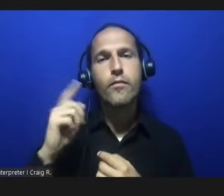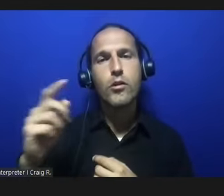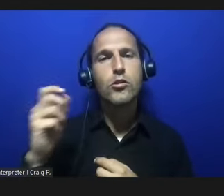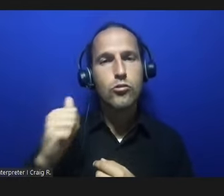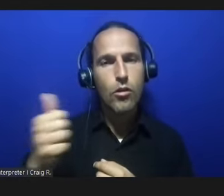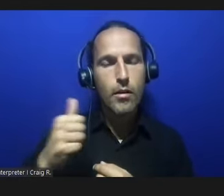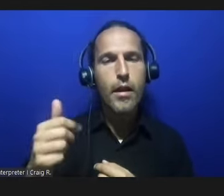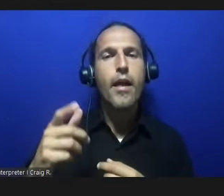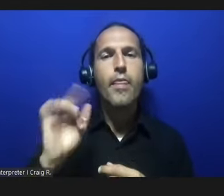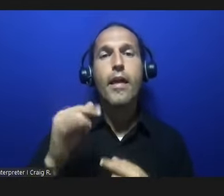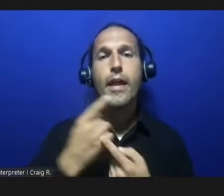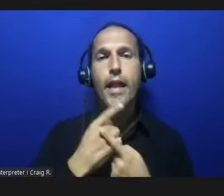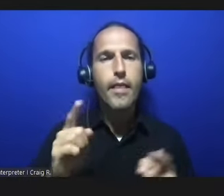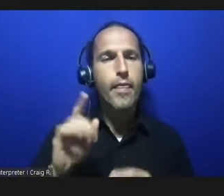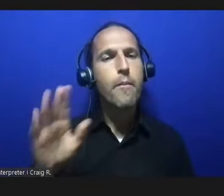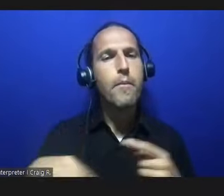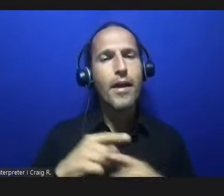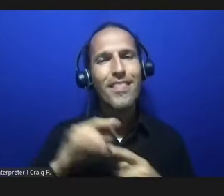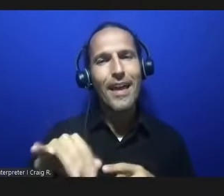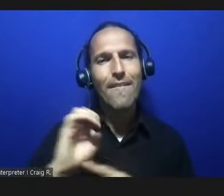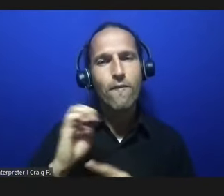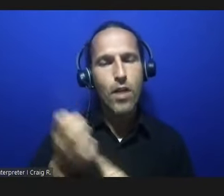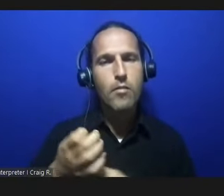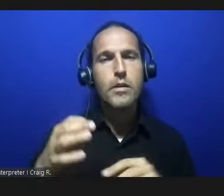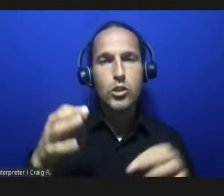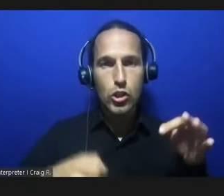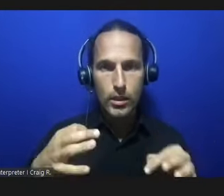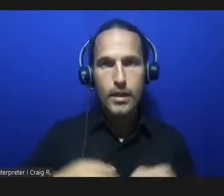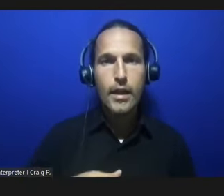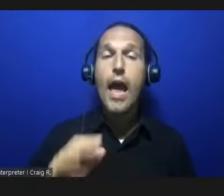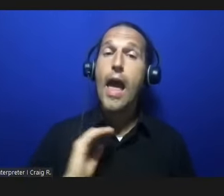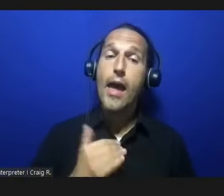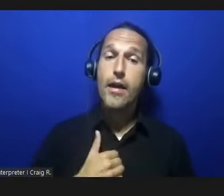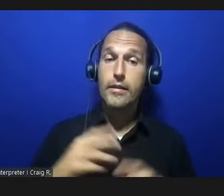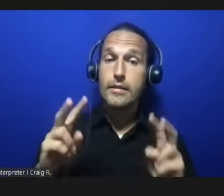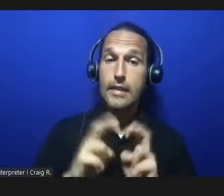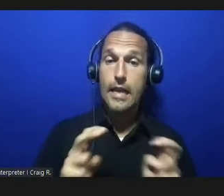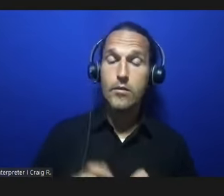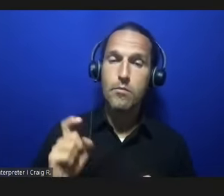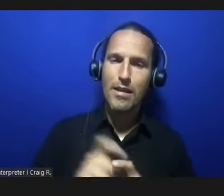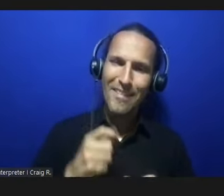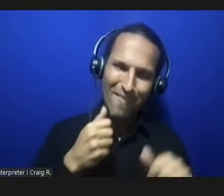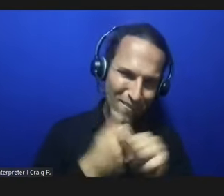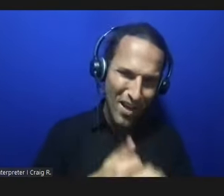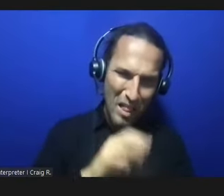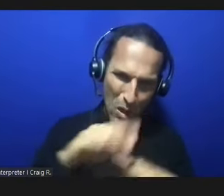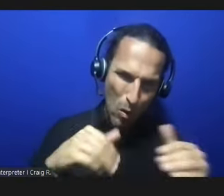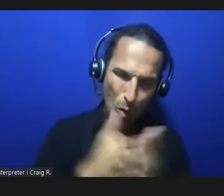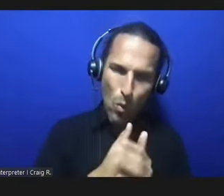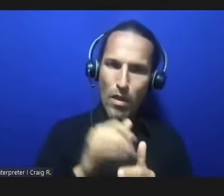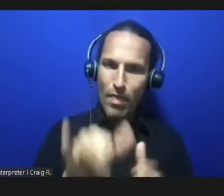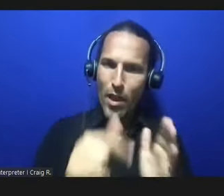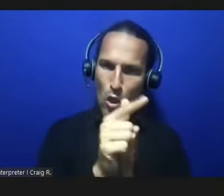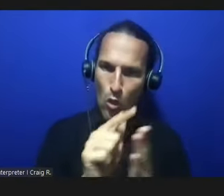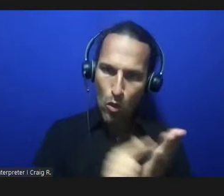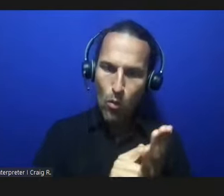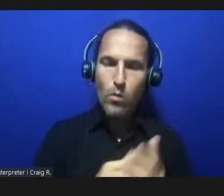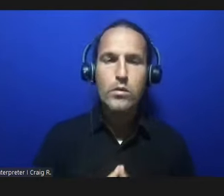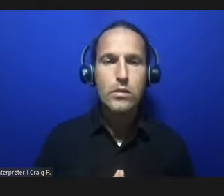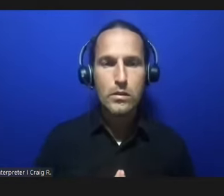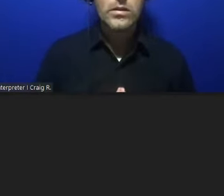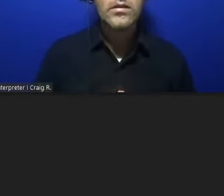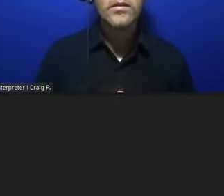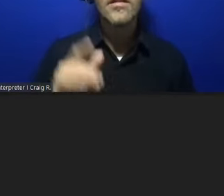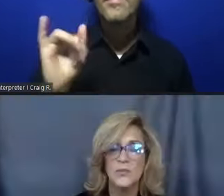Administration have issued their own orders on environmental justice. Our environmental assessment must comply with all of these orders.